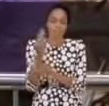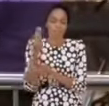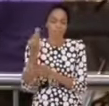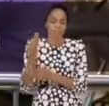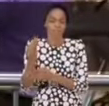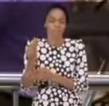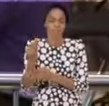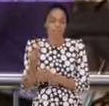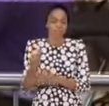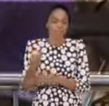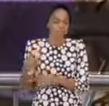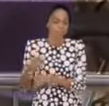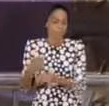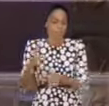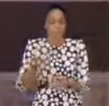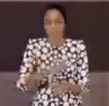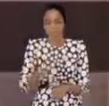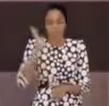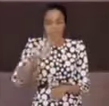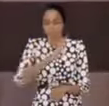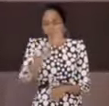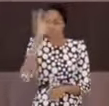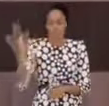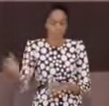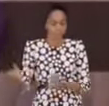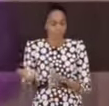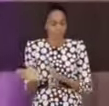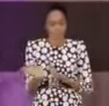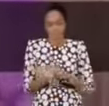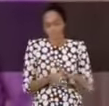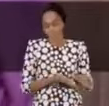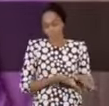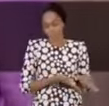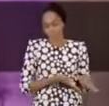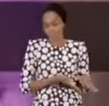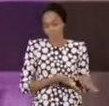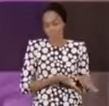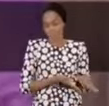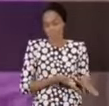grown, they'll never depart.